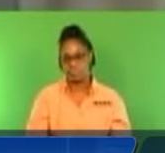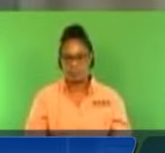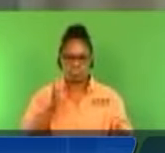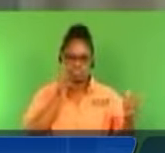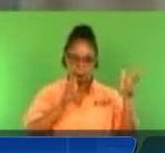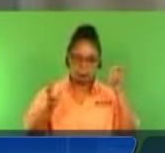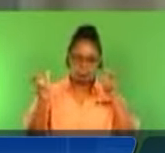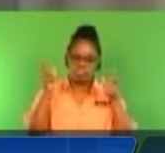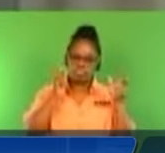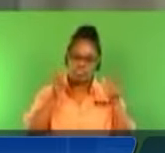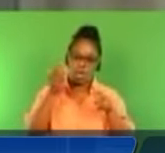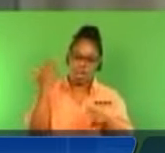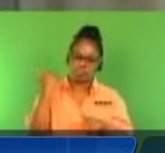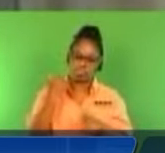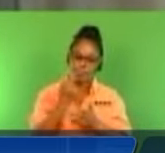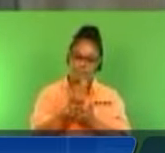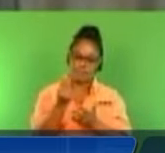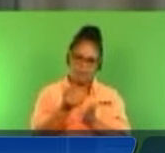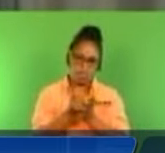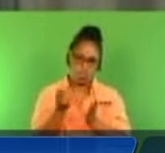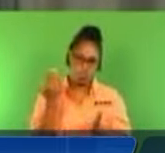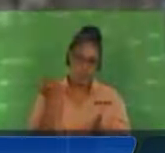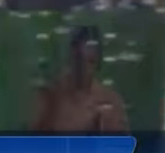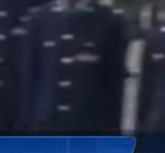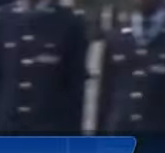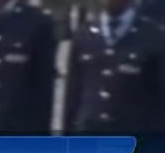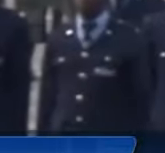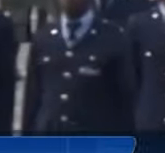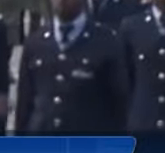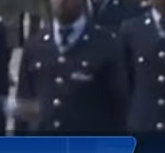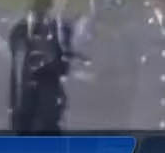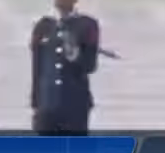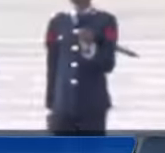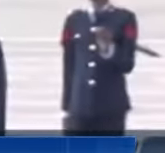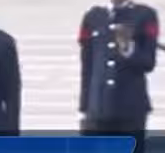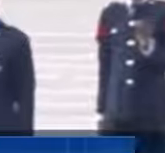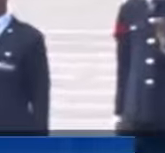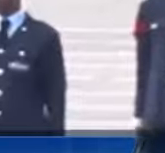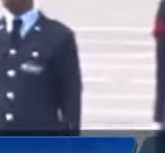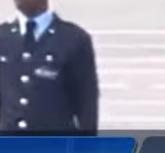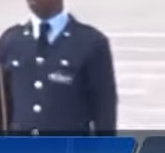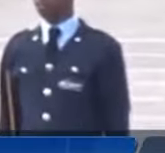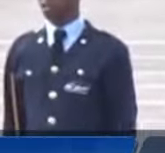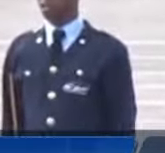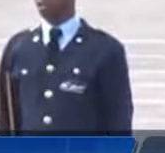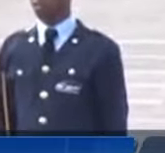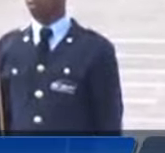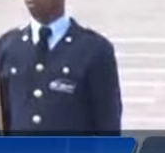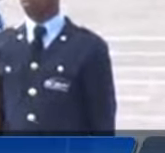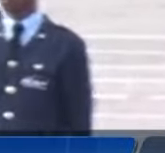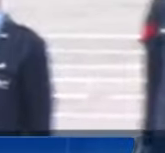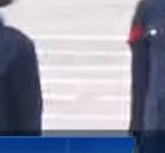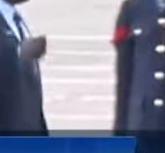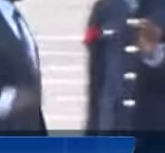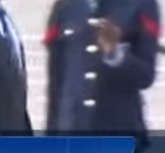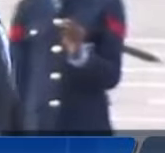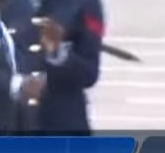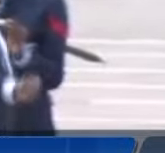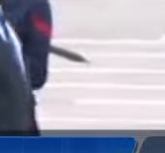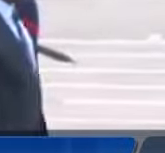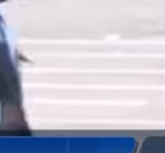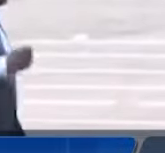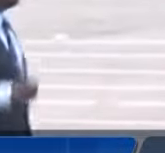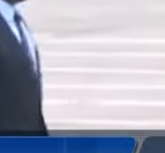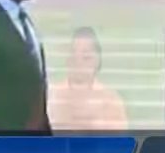government, saying the long-term strategy lies in his ministry's several youth programs like Milat, Shade House and Yap, which tackles